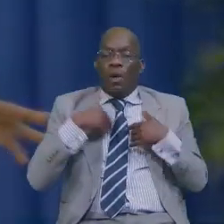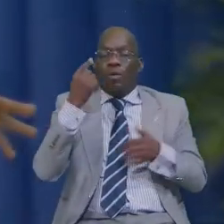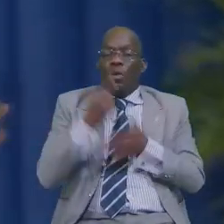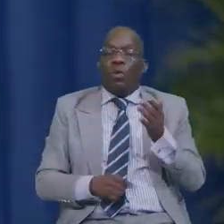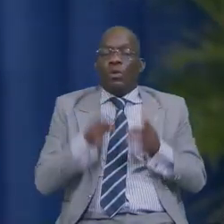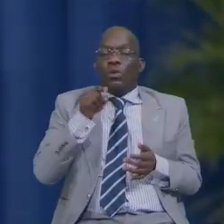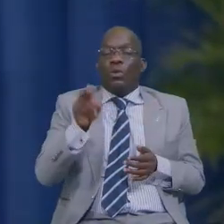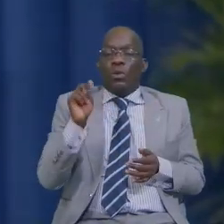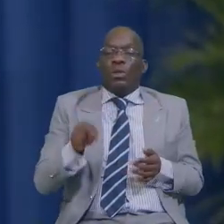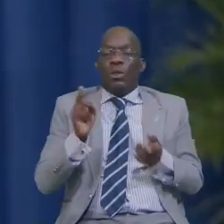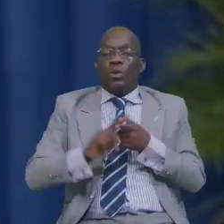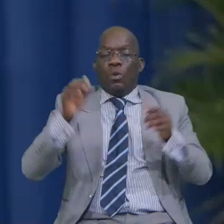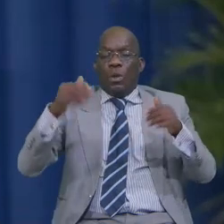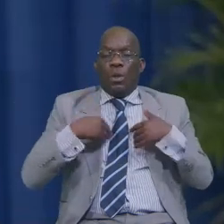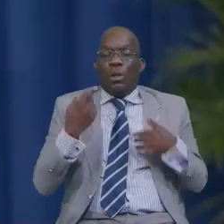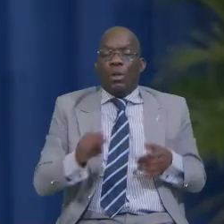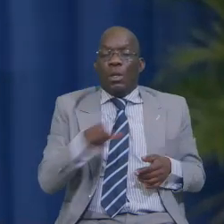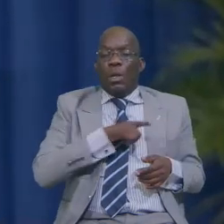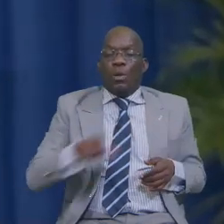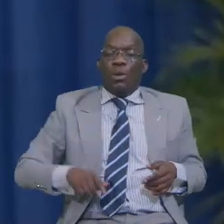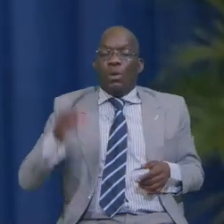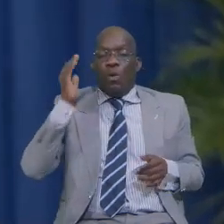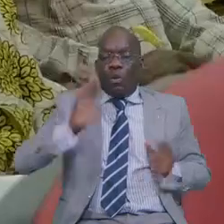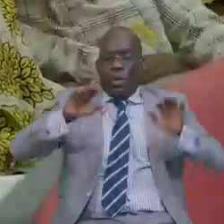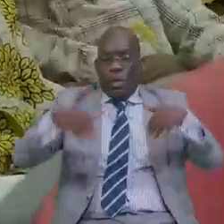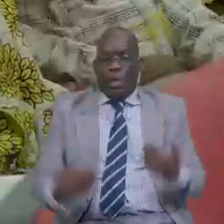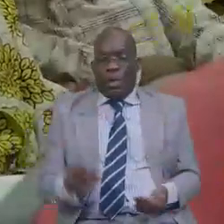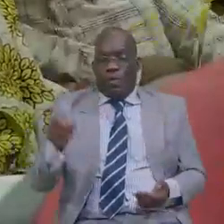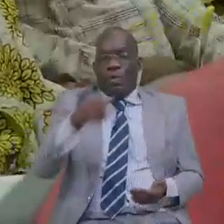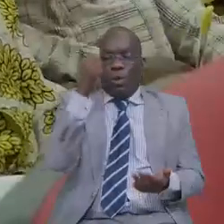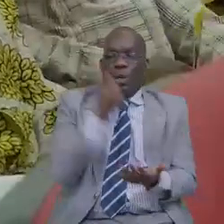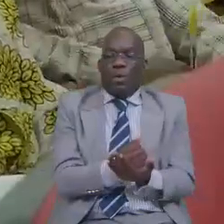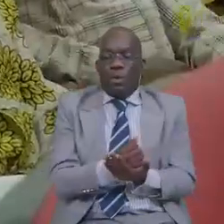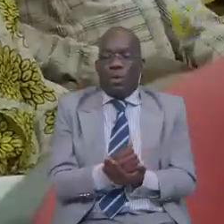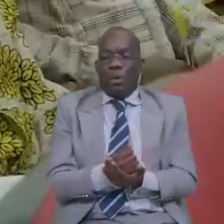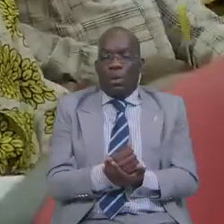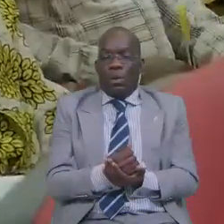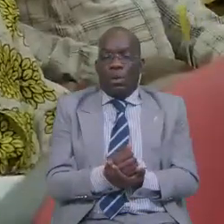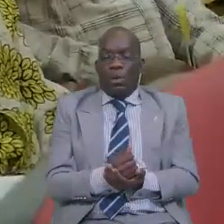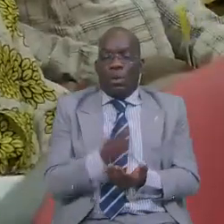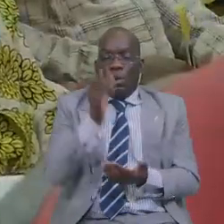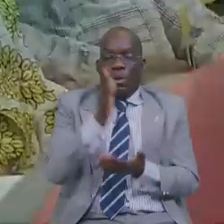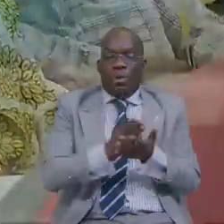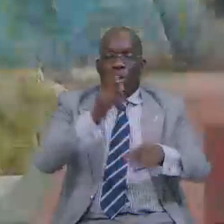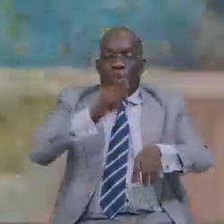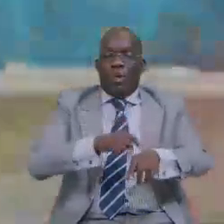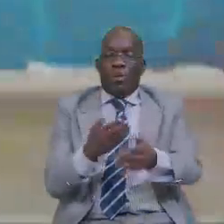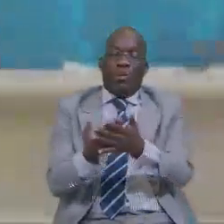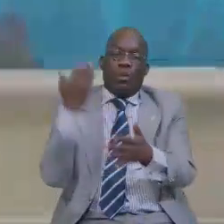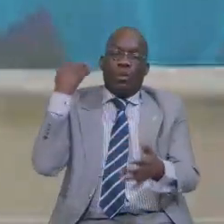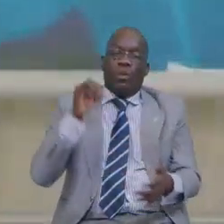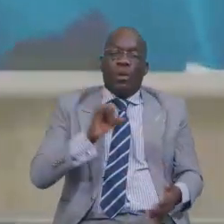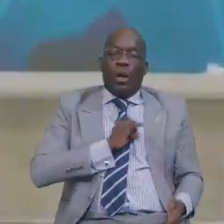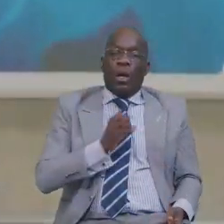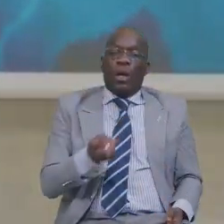have, the Lord will supply. Some time ago, I was invited